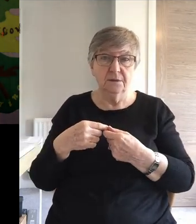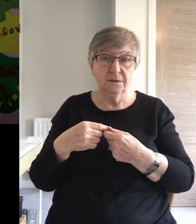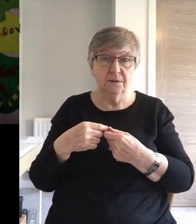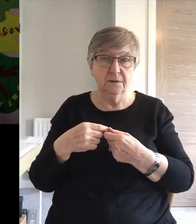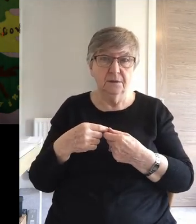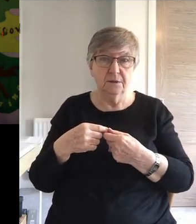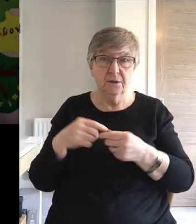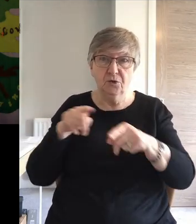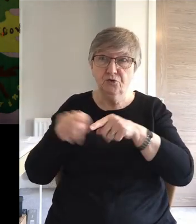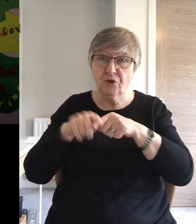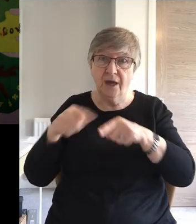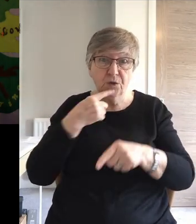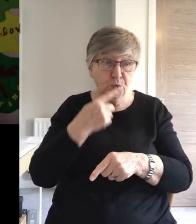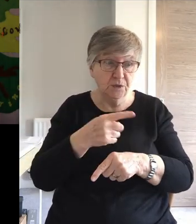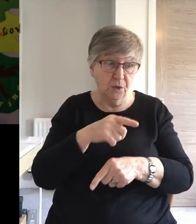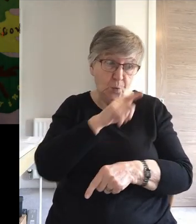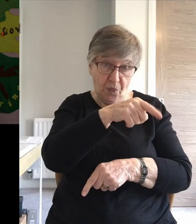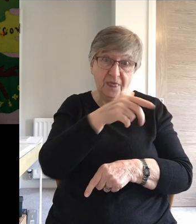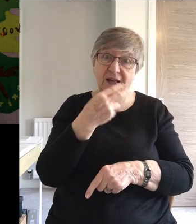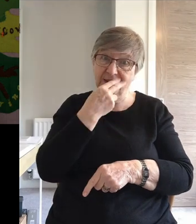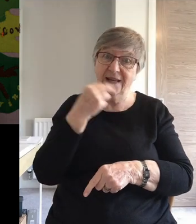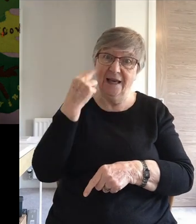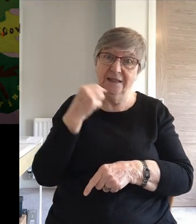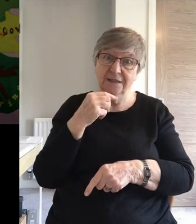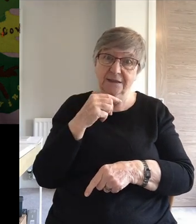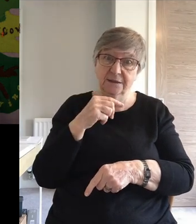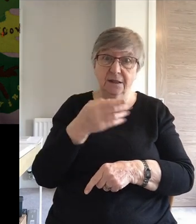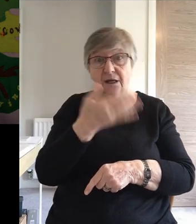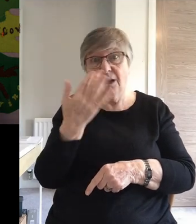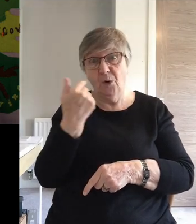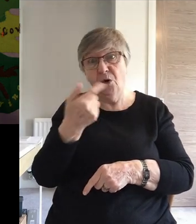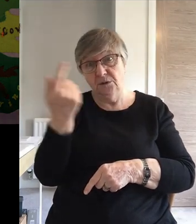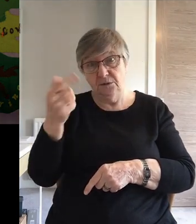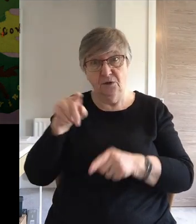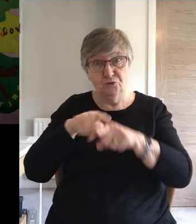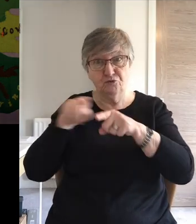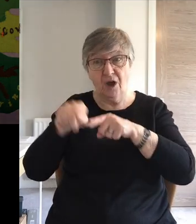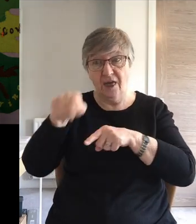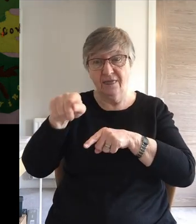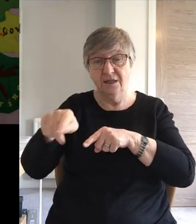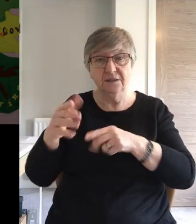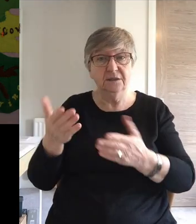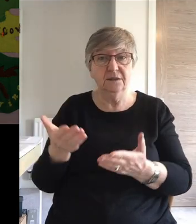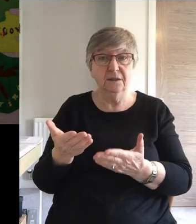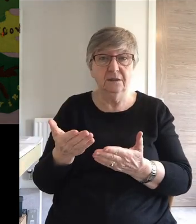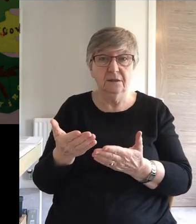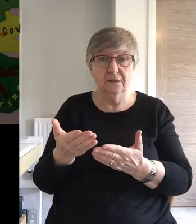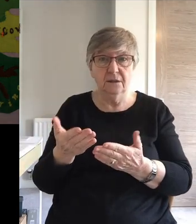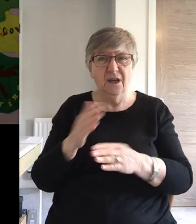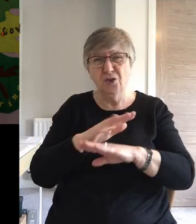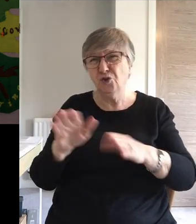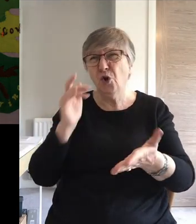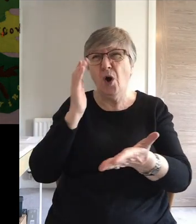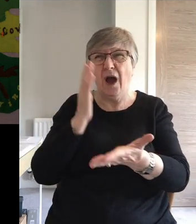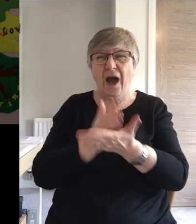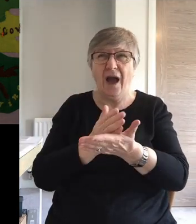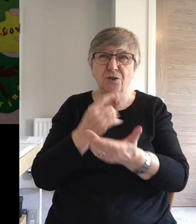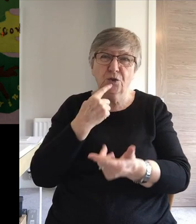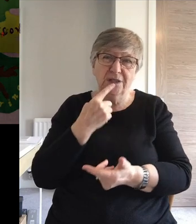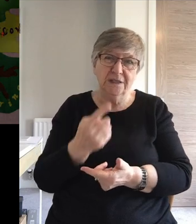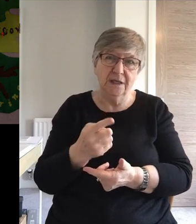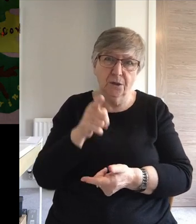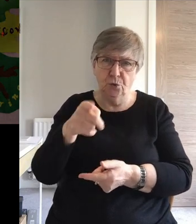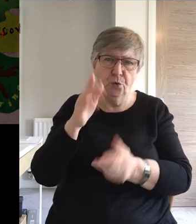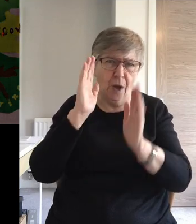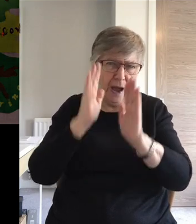There's a lot out there that's trying to say, this is pretty nice, this is pretty attractive, come here. And it's not actually